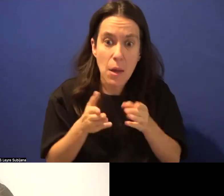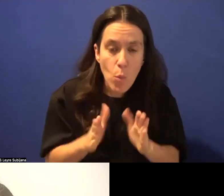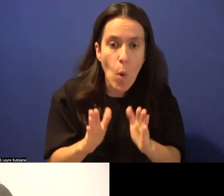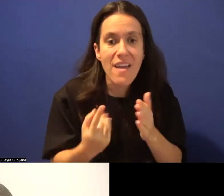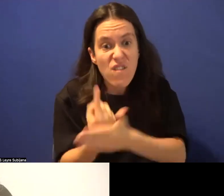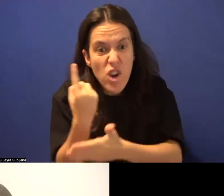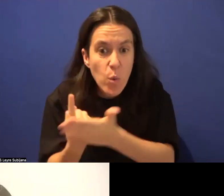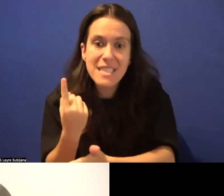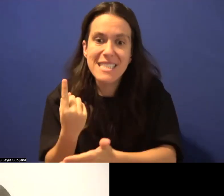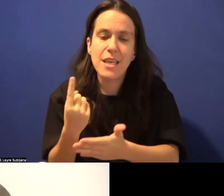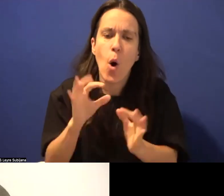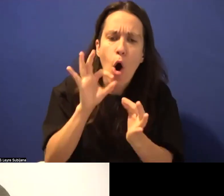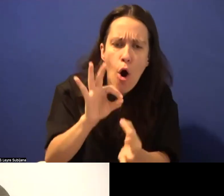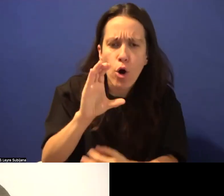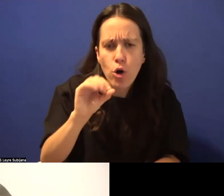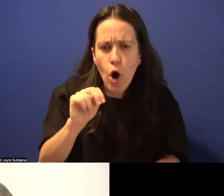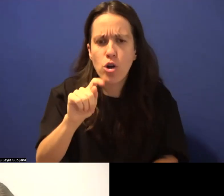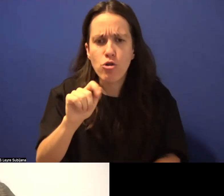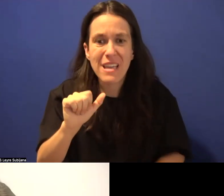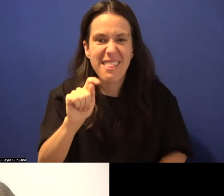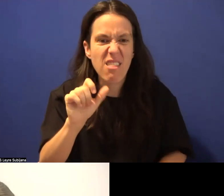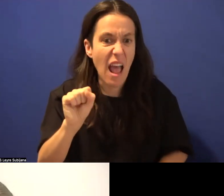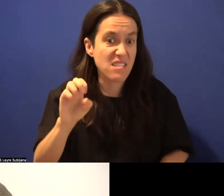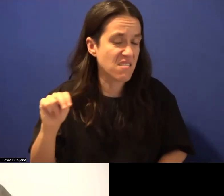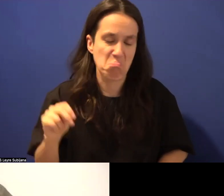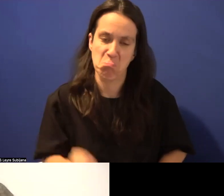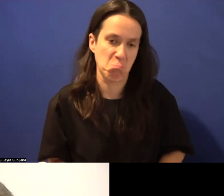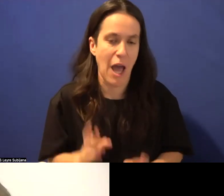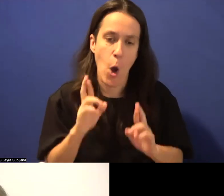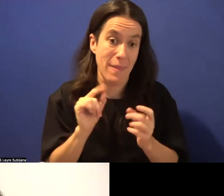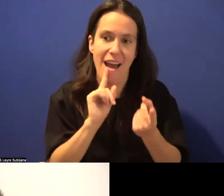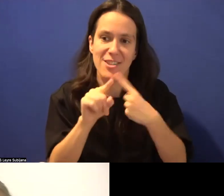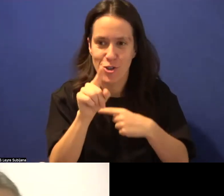are. So I hope that answers your question.